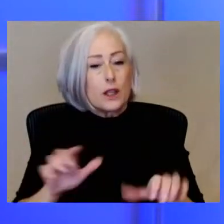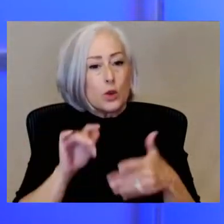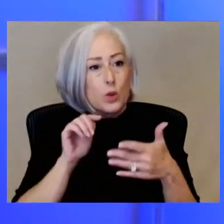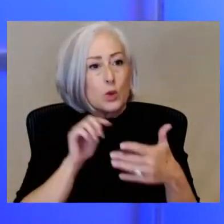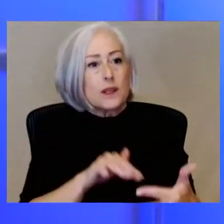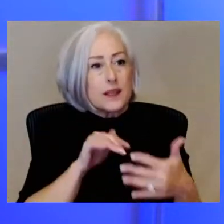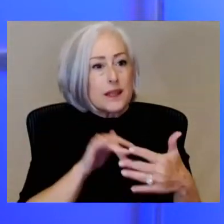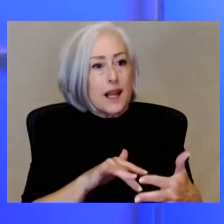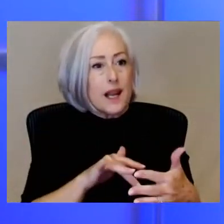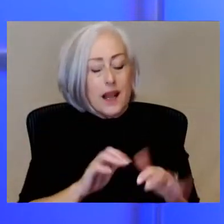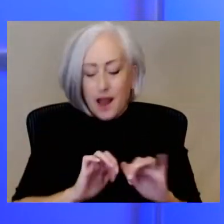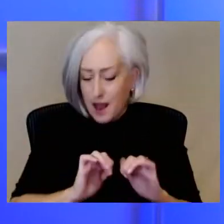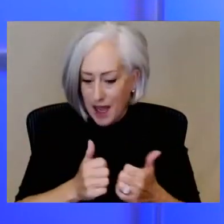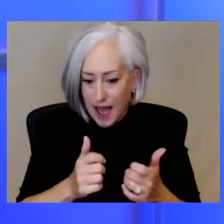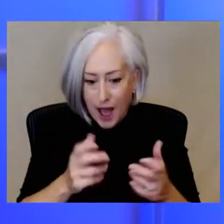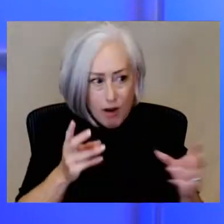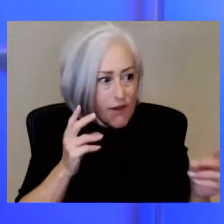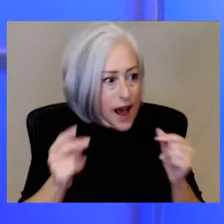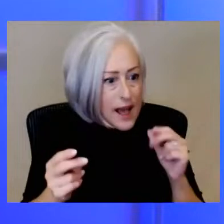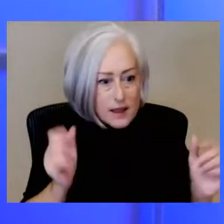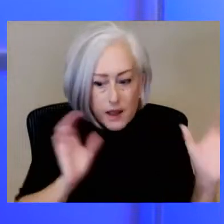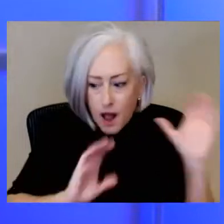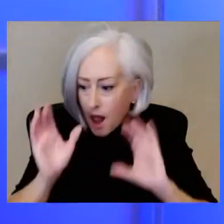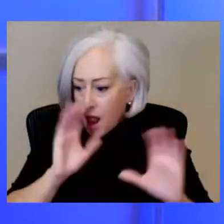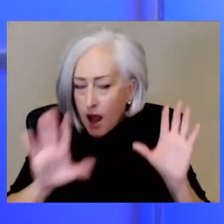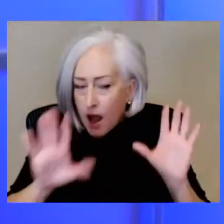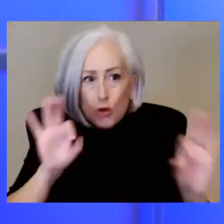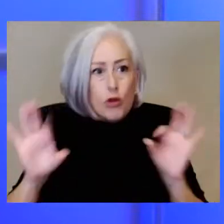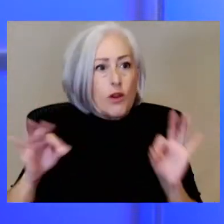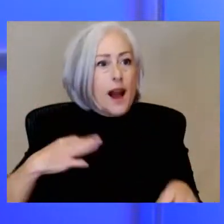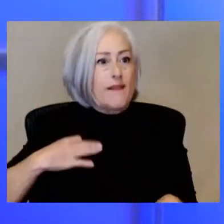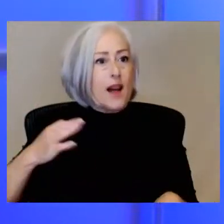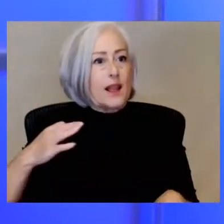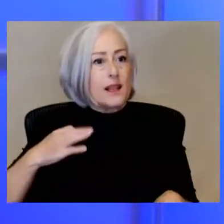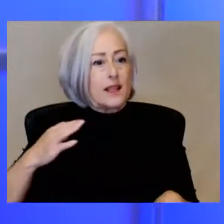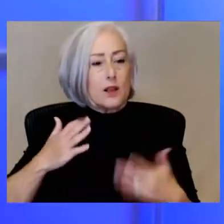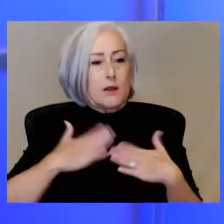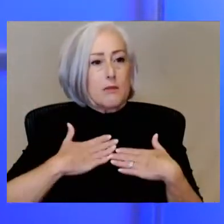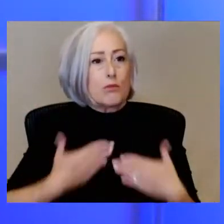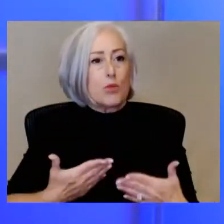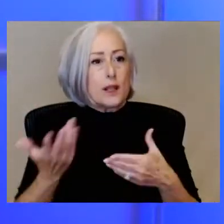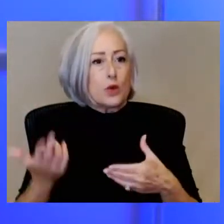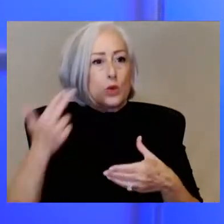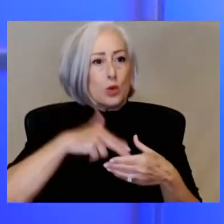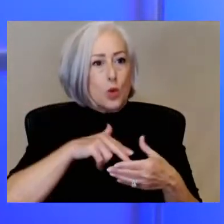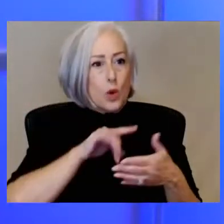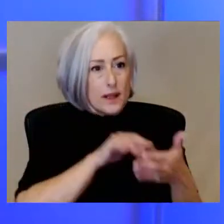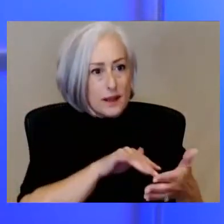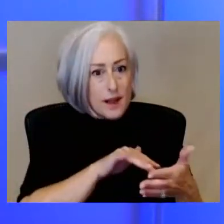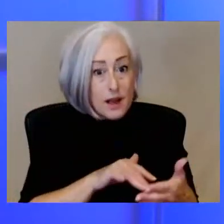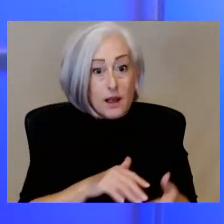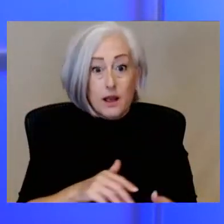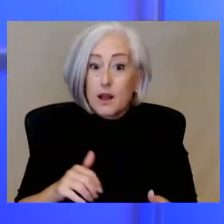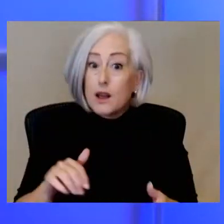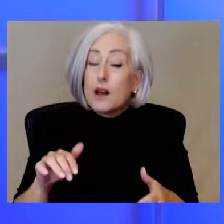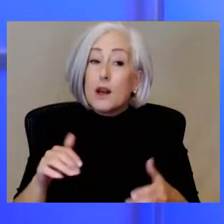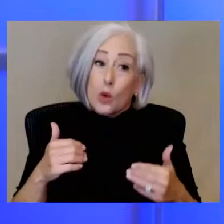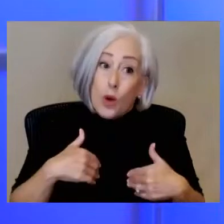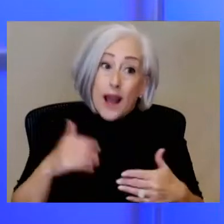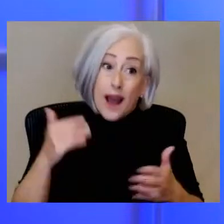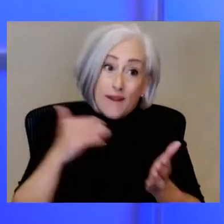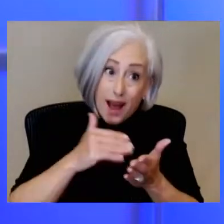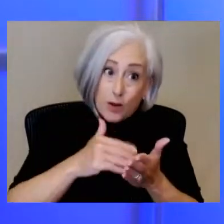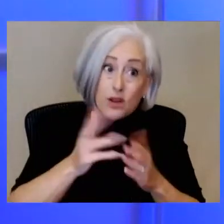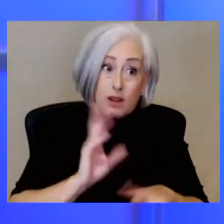can we find the volunteers and the study participants to join these studies. And we do a great job of it. We have thousands of people who've joined our